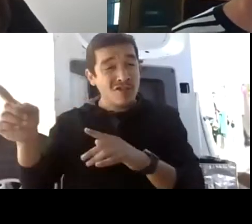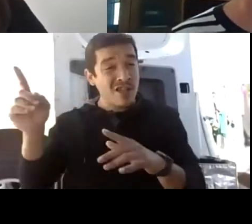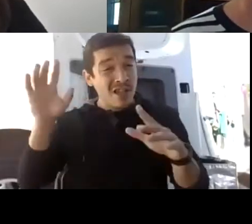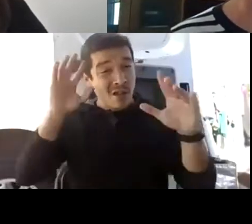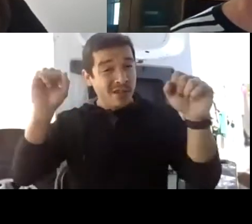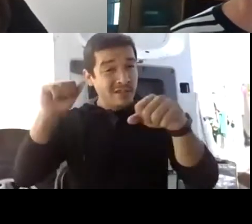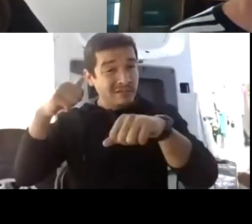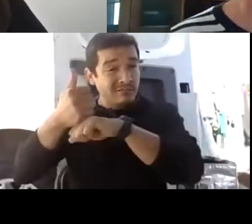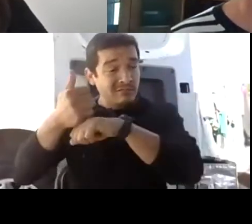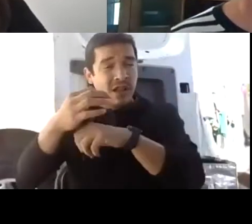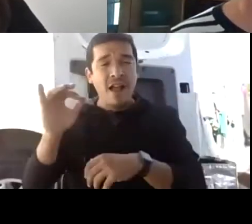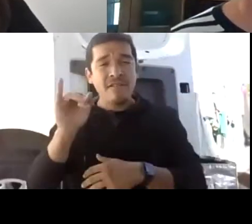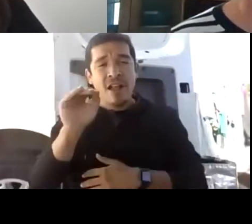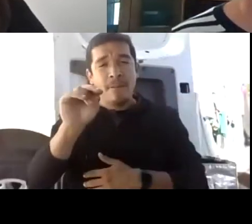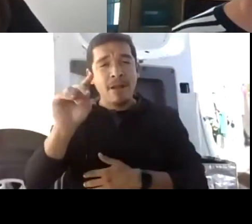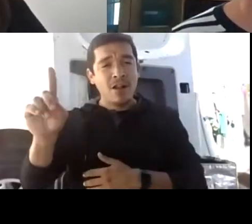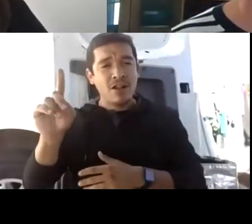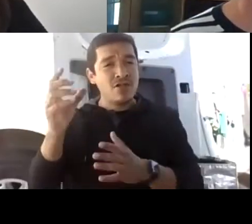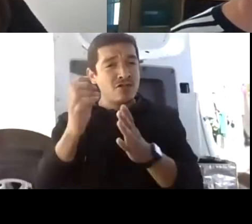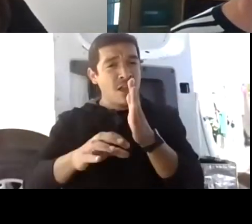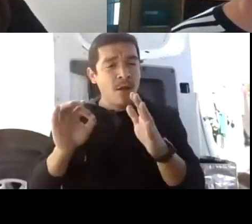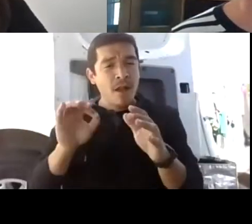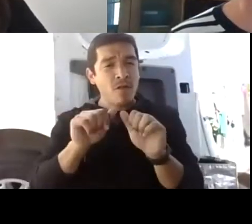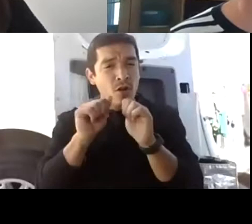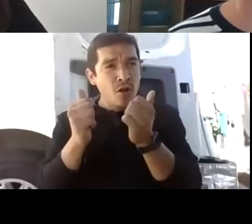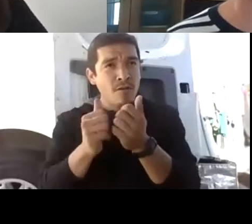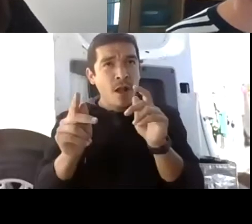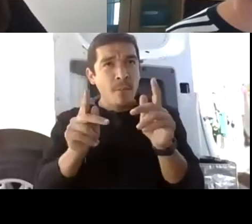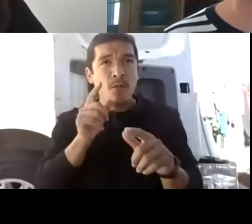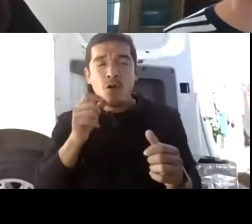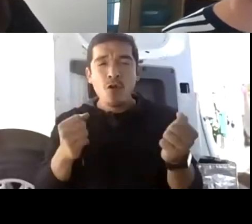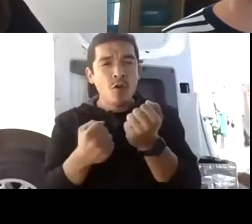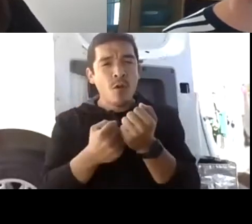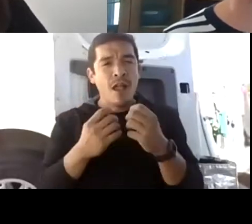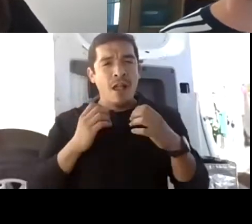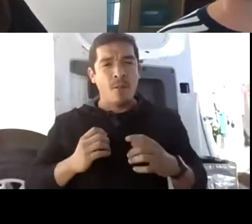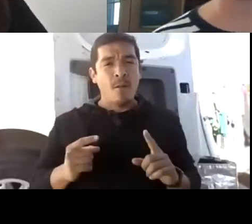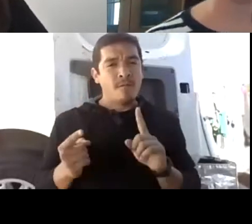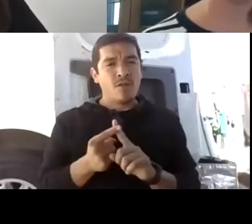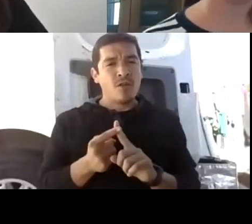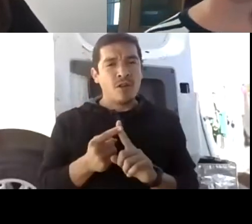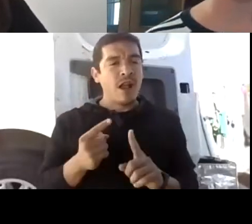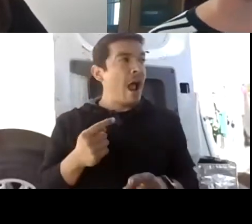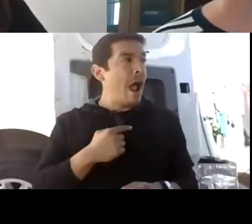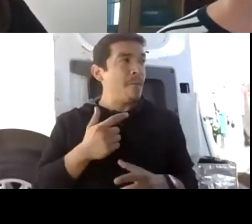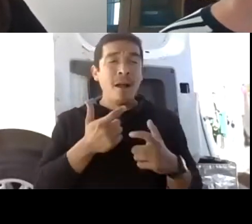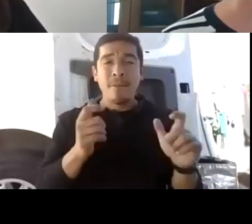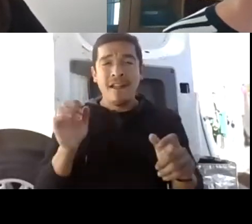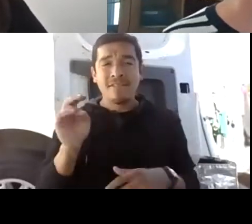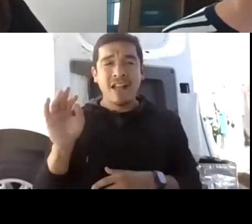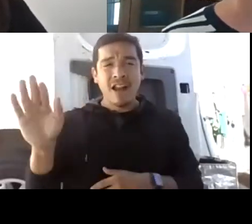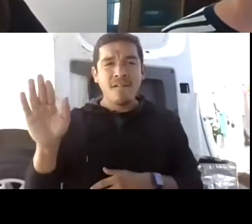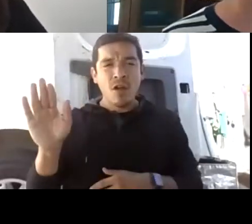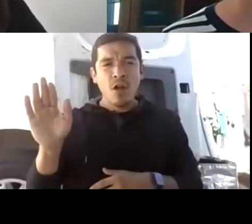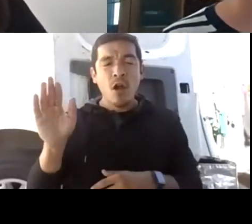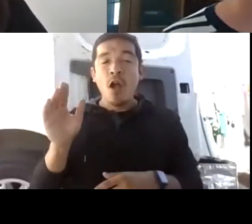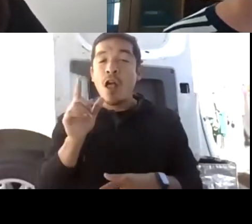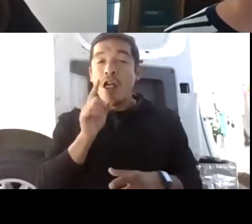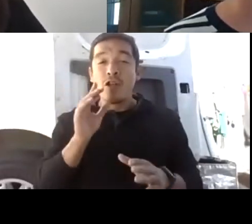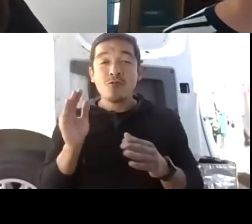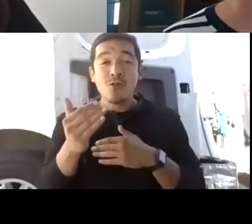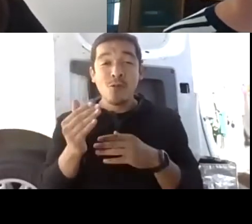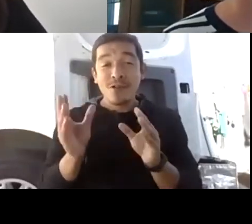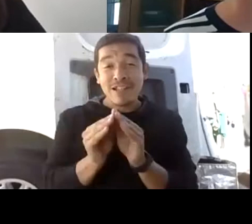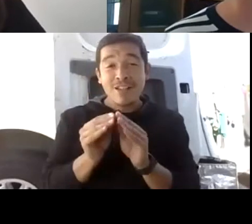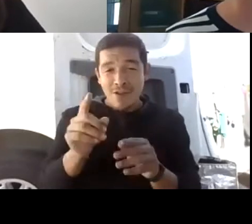the Maryland chapter of the Association of People Supporting Employment First. I am a big fan of her lunch and learn sessions, which you should join.